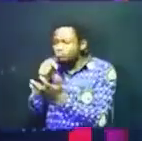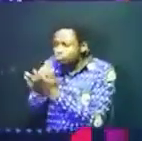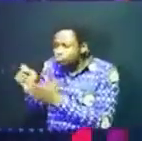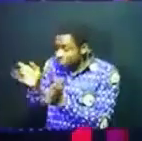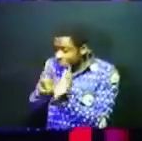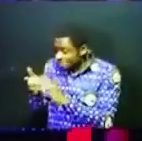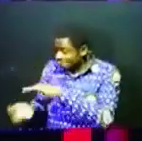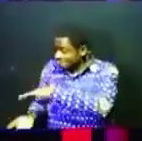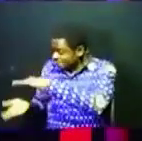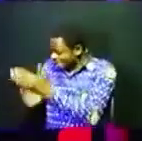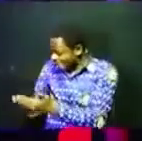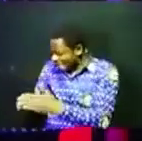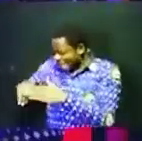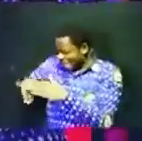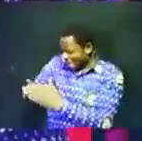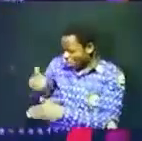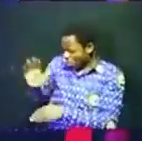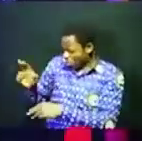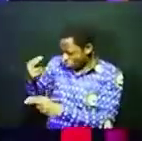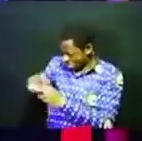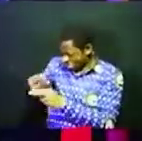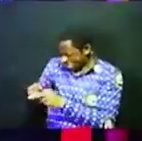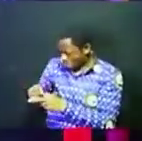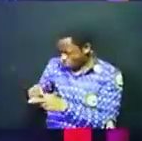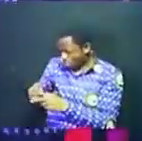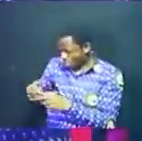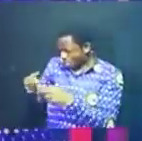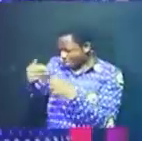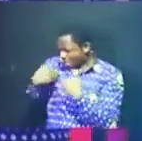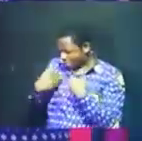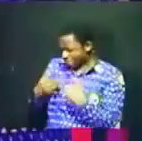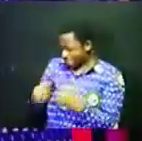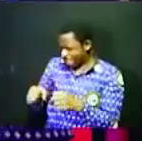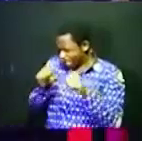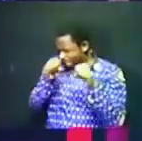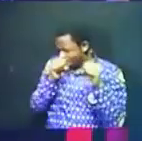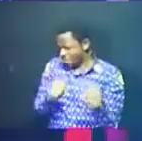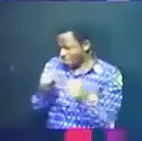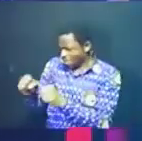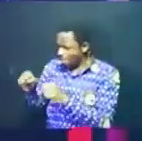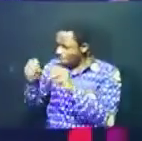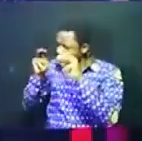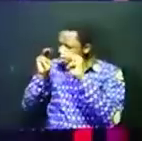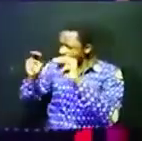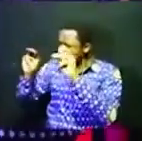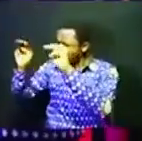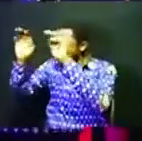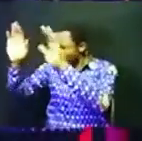Now, Jesus